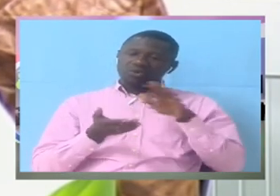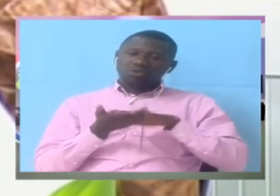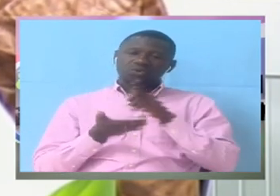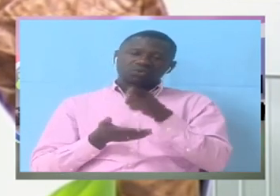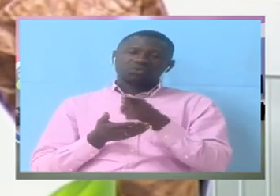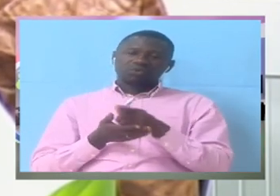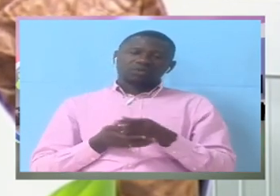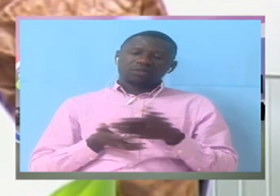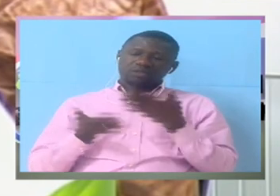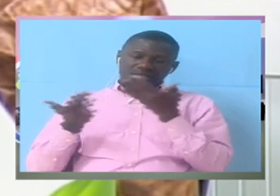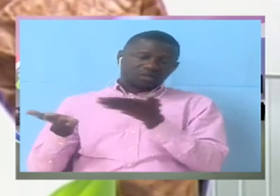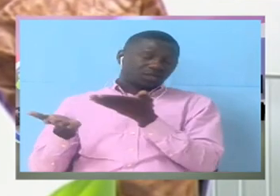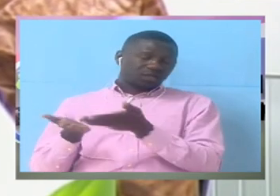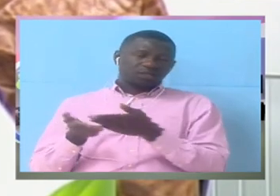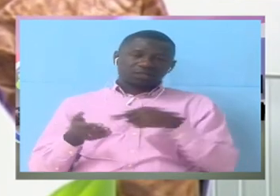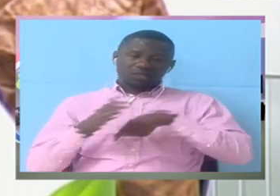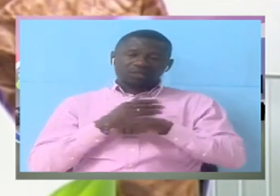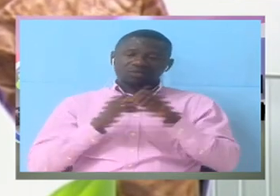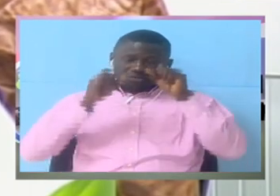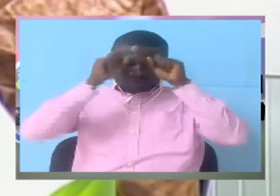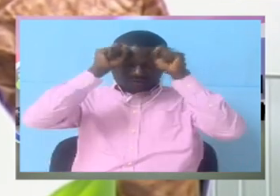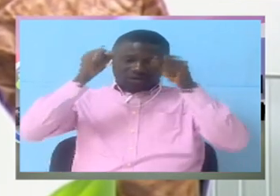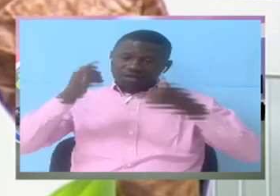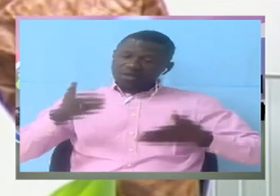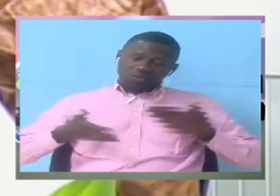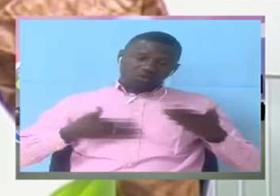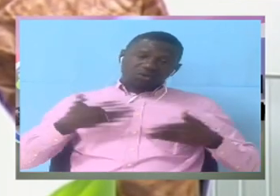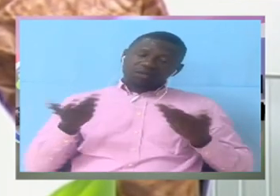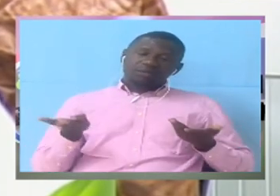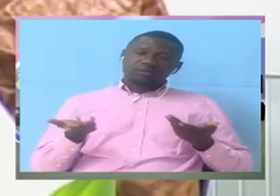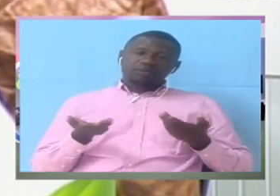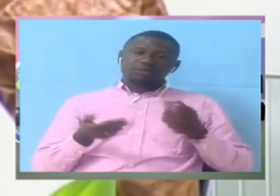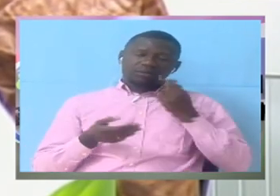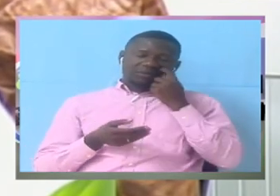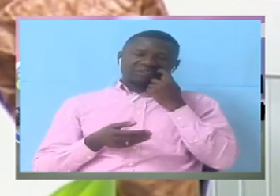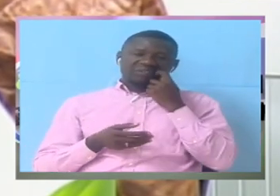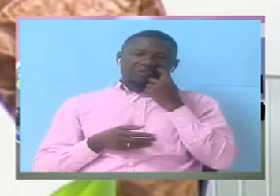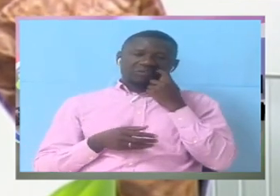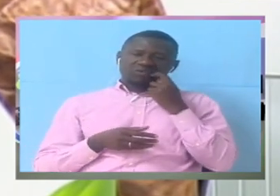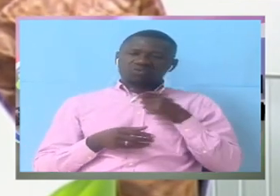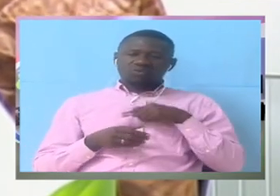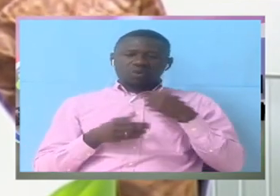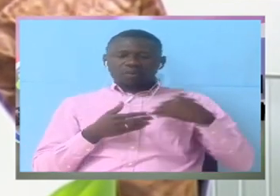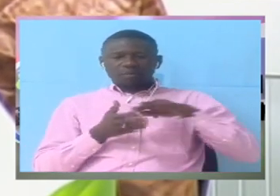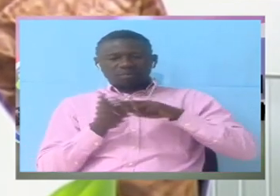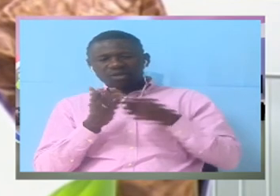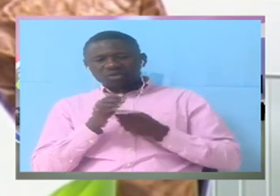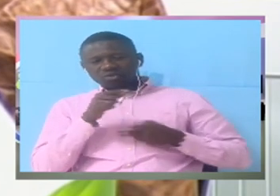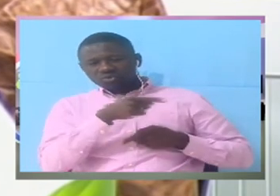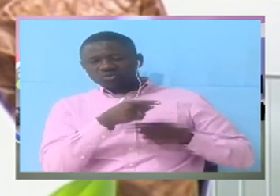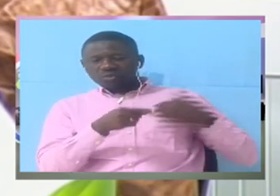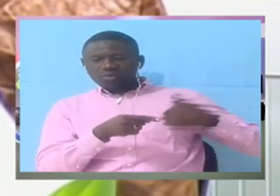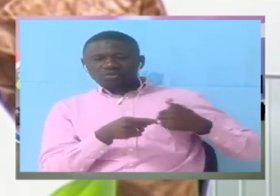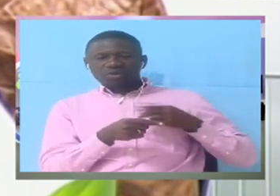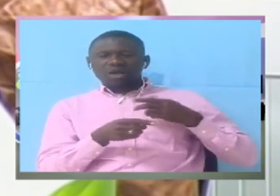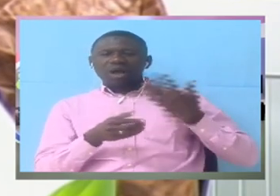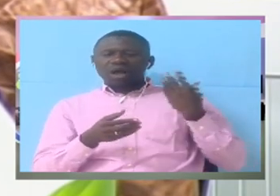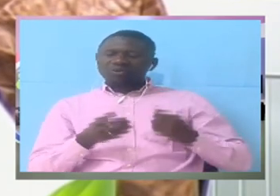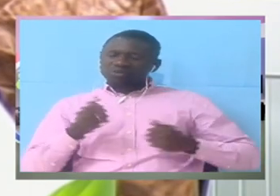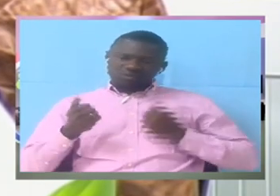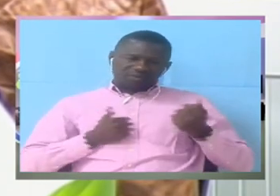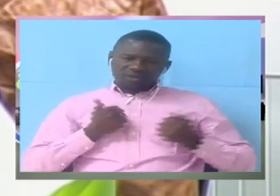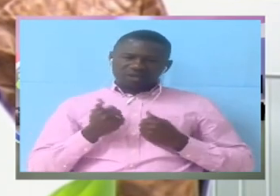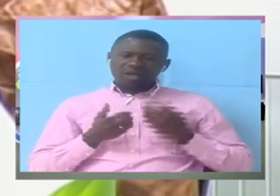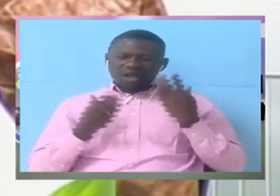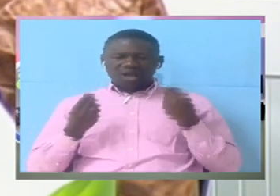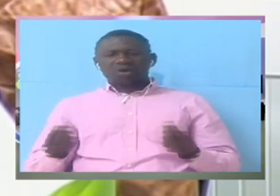you. Some of them are in government enjoying. So those people, they are suffering their hardship. What